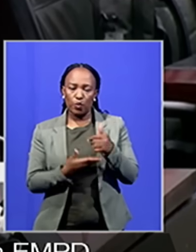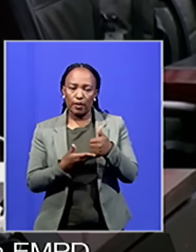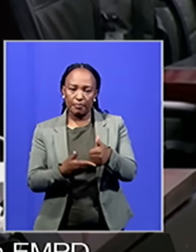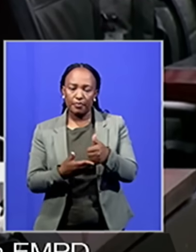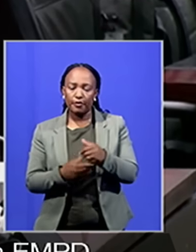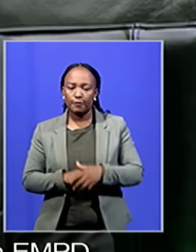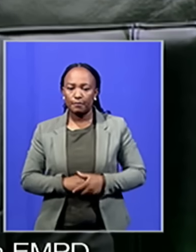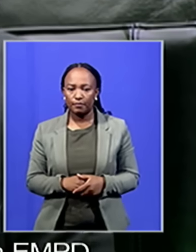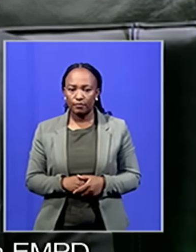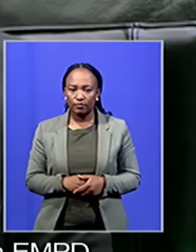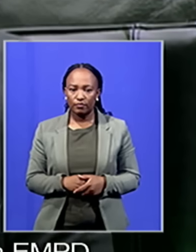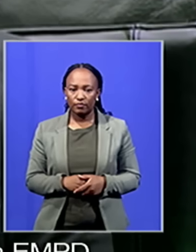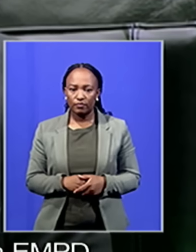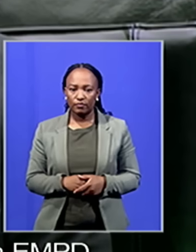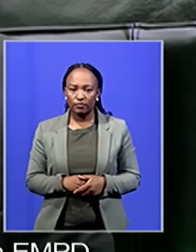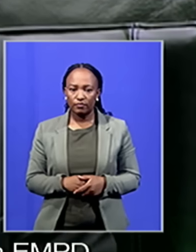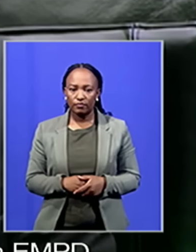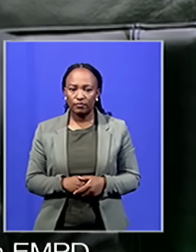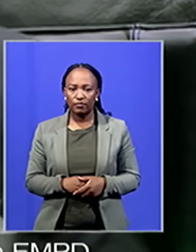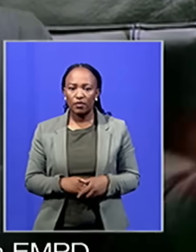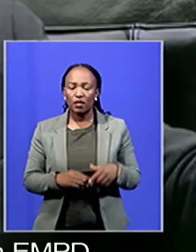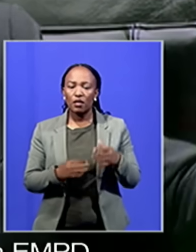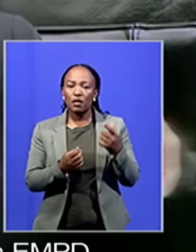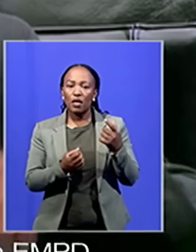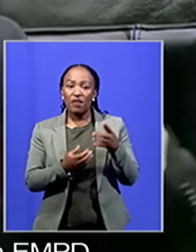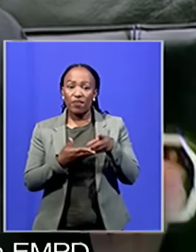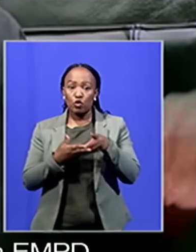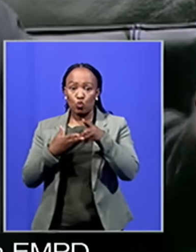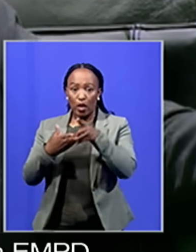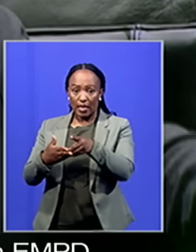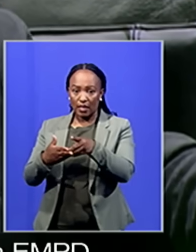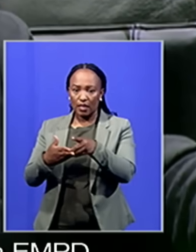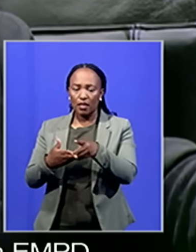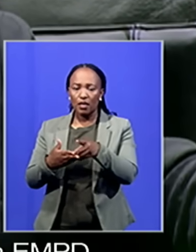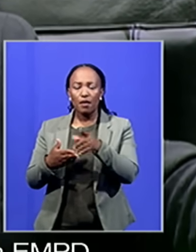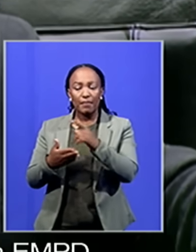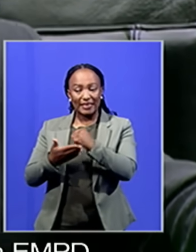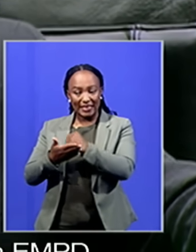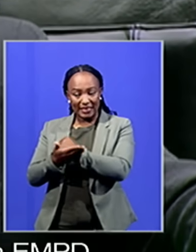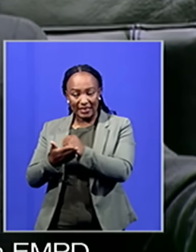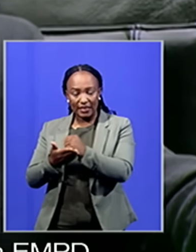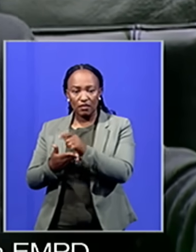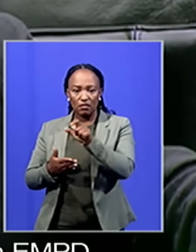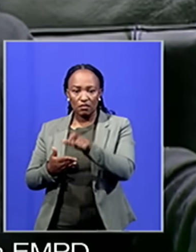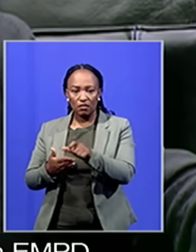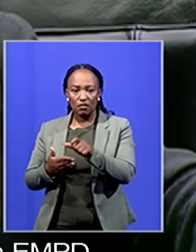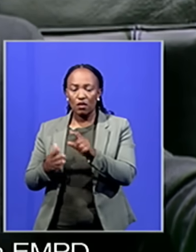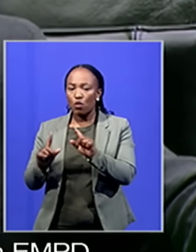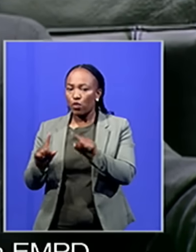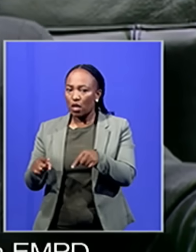Once you donate, those vehicles must be registered to the person or must be given to the person. But Chris said we can't get them, we can't receive them